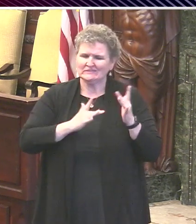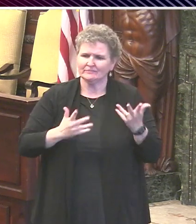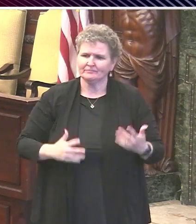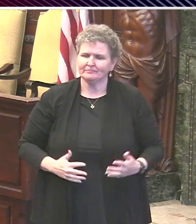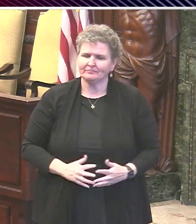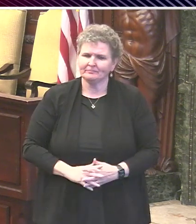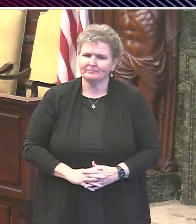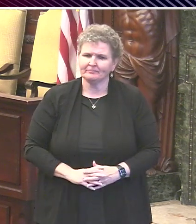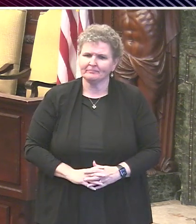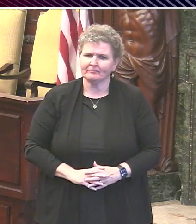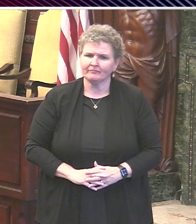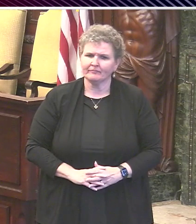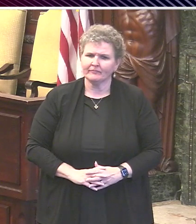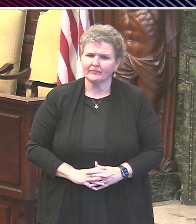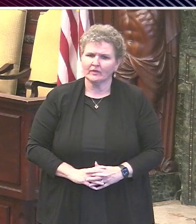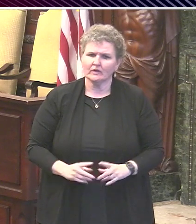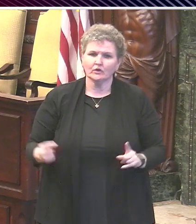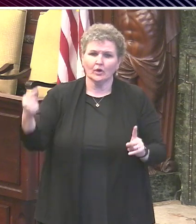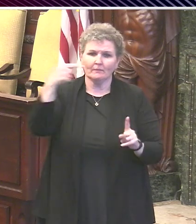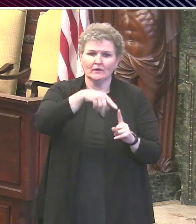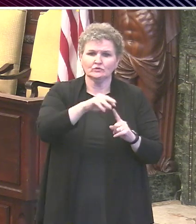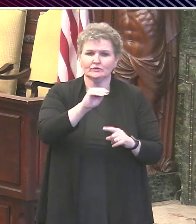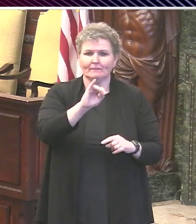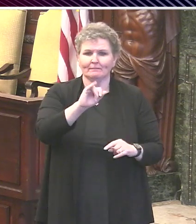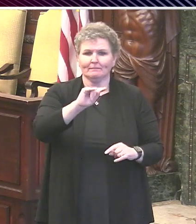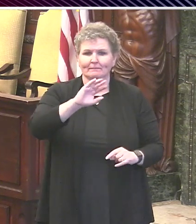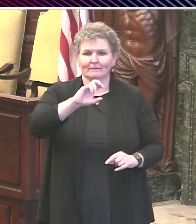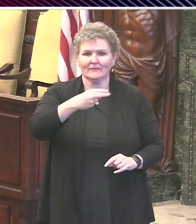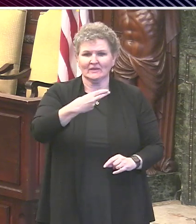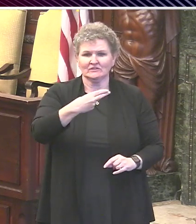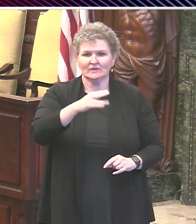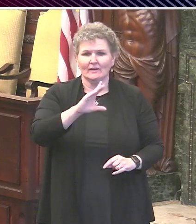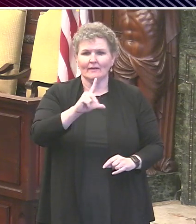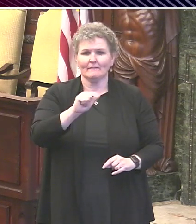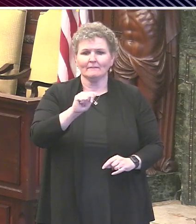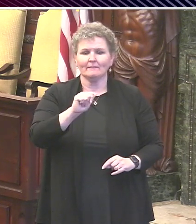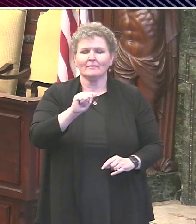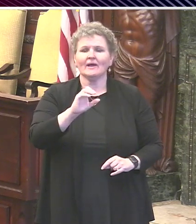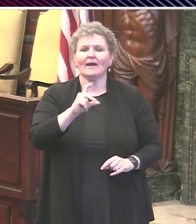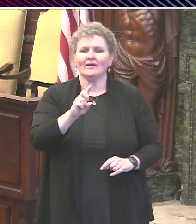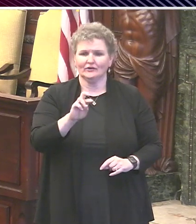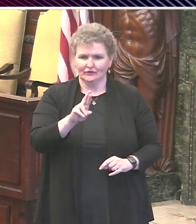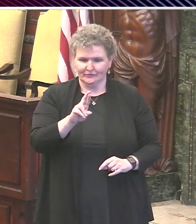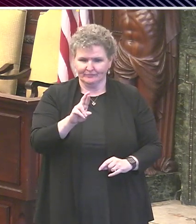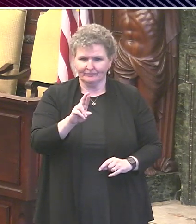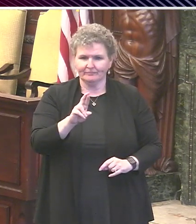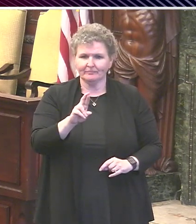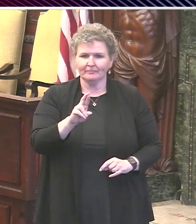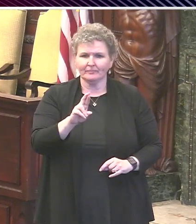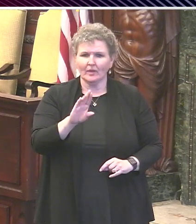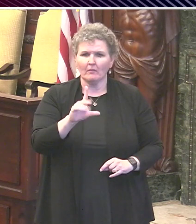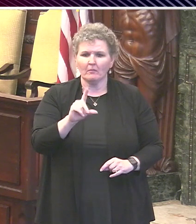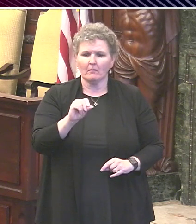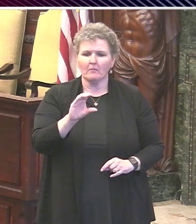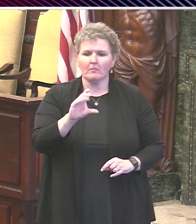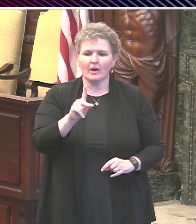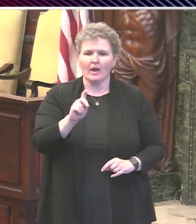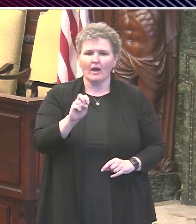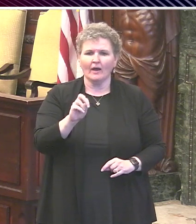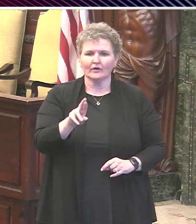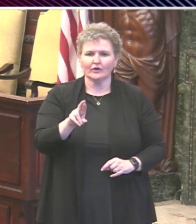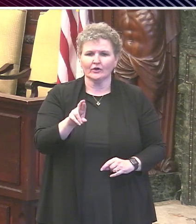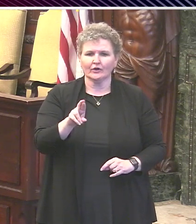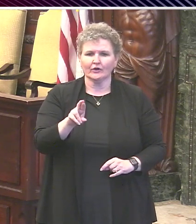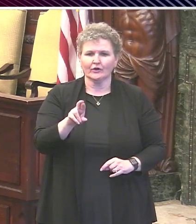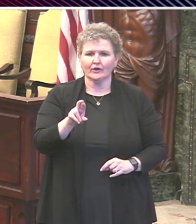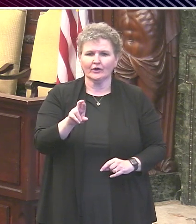Thanks, Al. We're going to go back to Mitch Blocker now of NBC 10. Mitch. Thank you. Mayor O'Brien, can